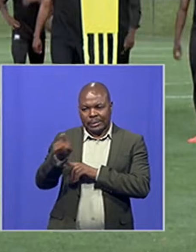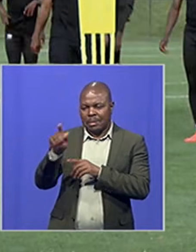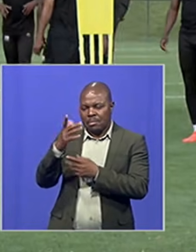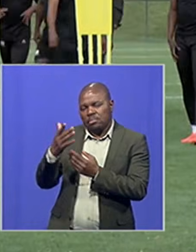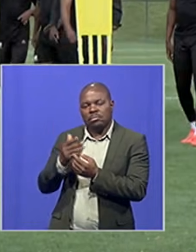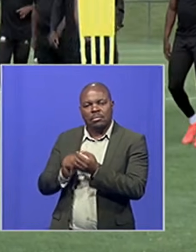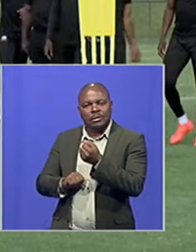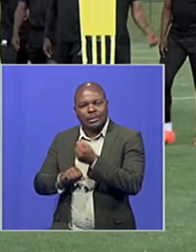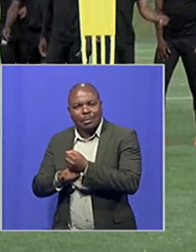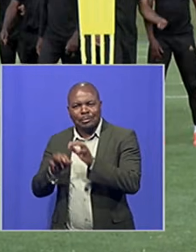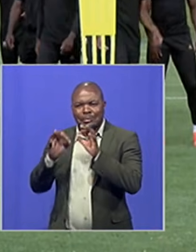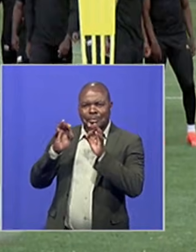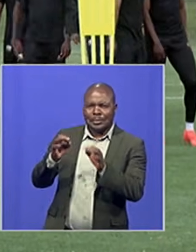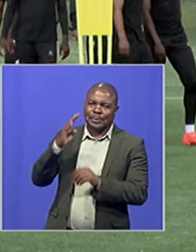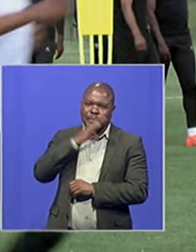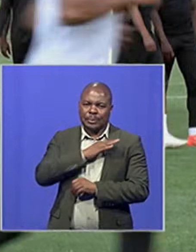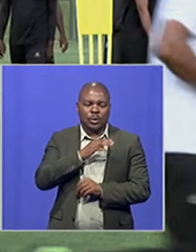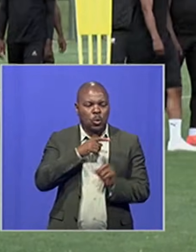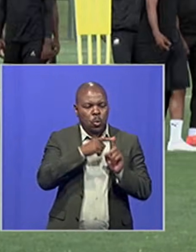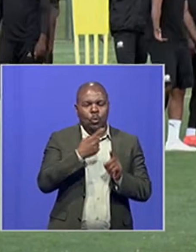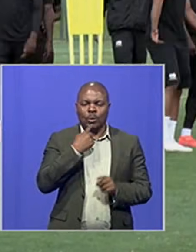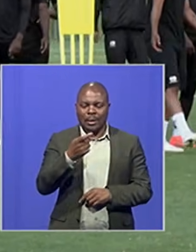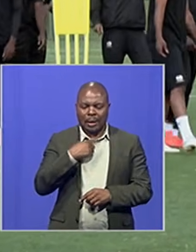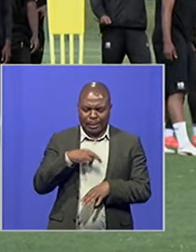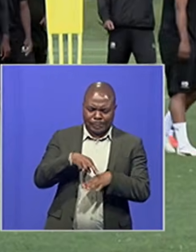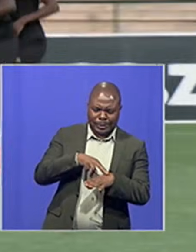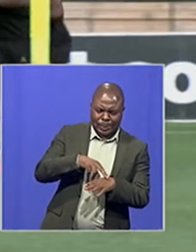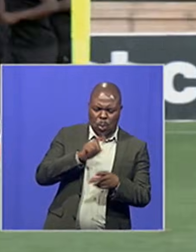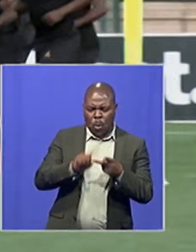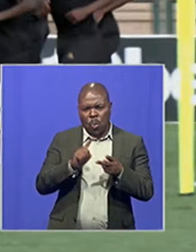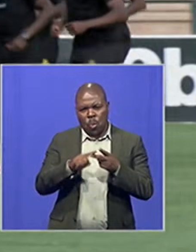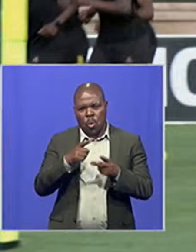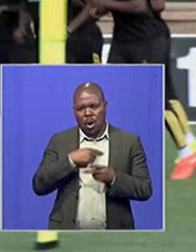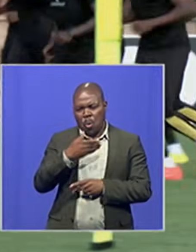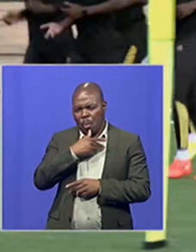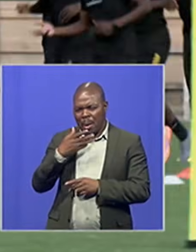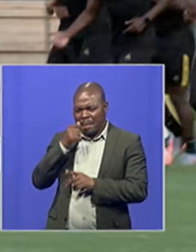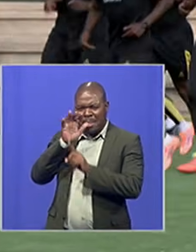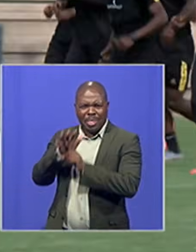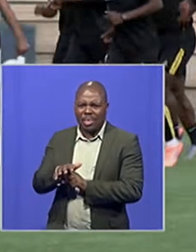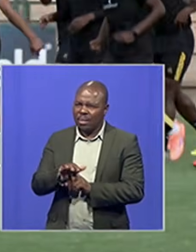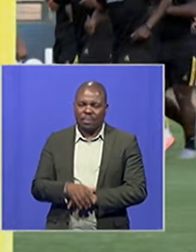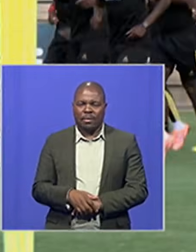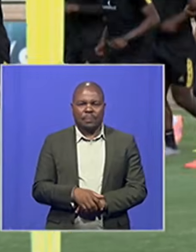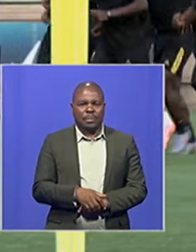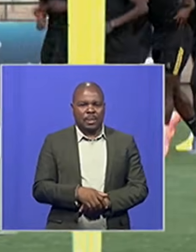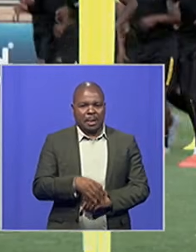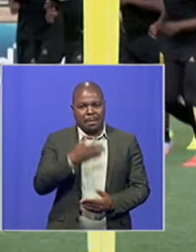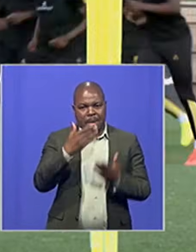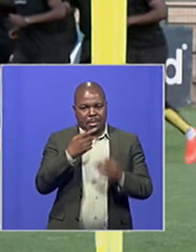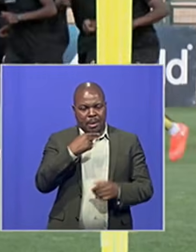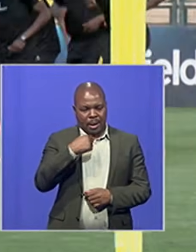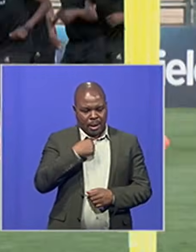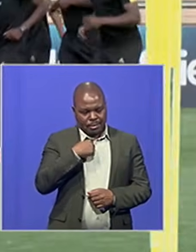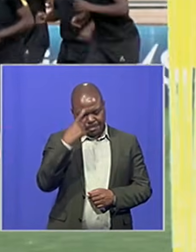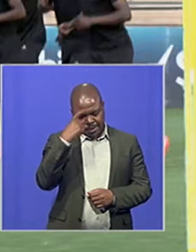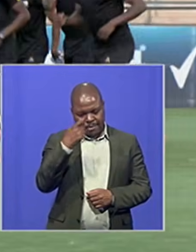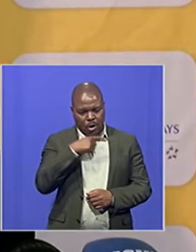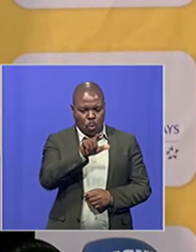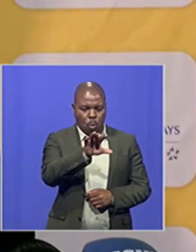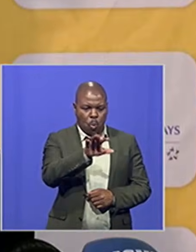gagwe di tlhagelele e le tsa bosemorafe kgotsa bong. I agree that my choice of words was not the right one,